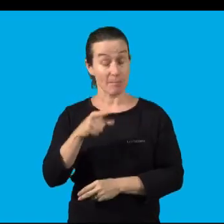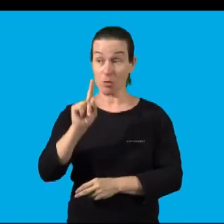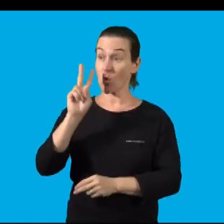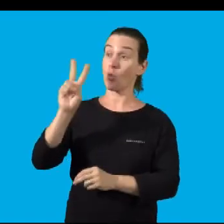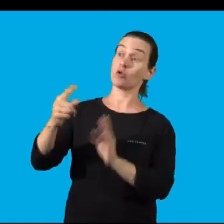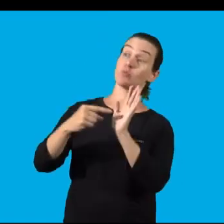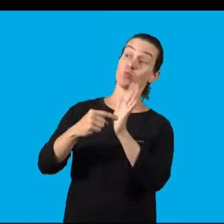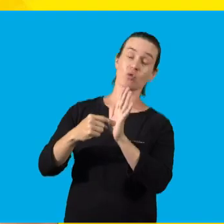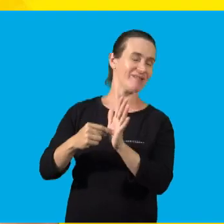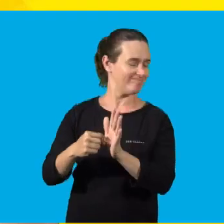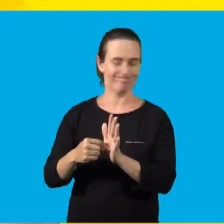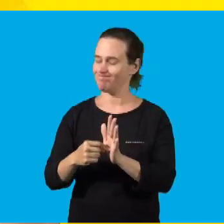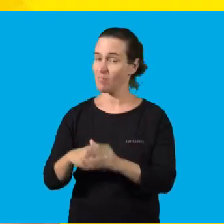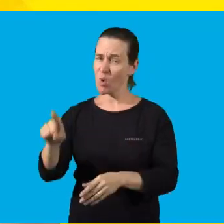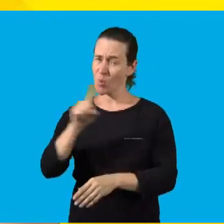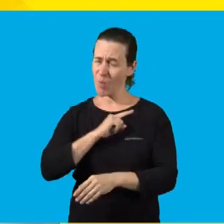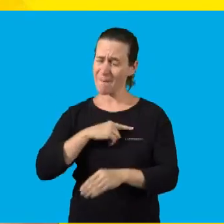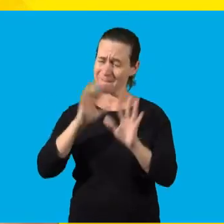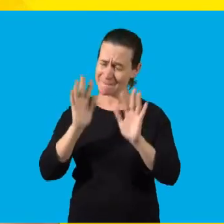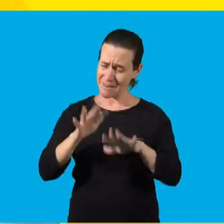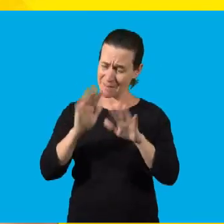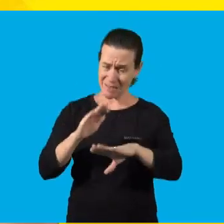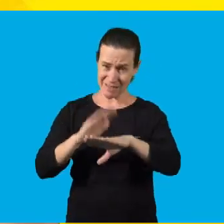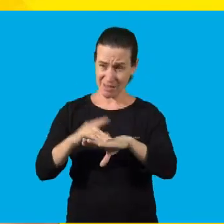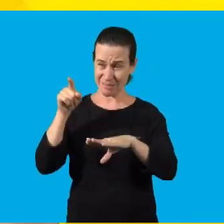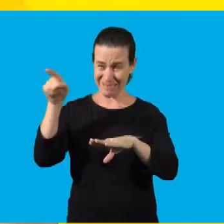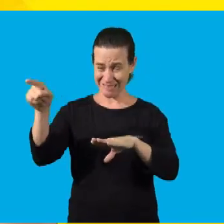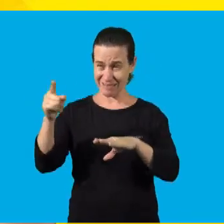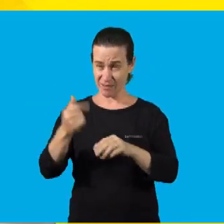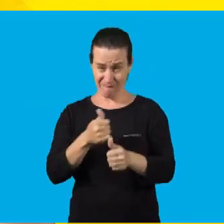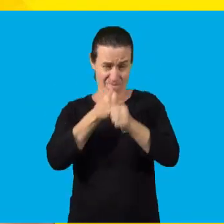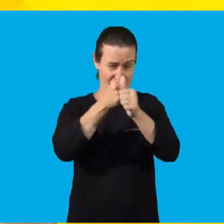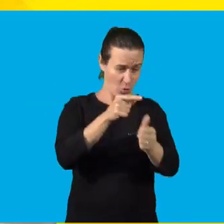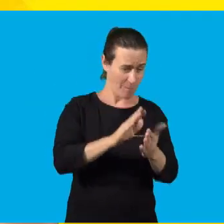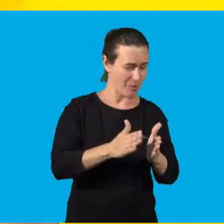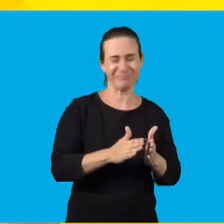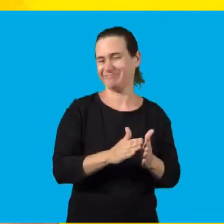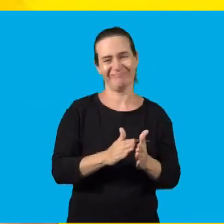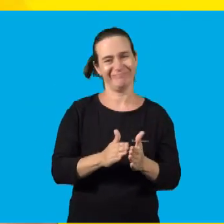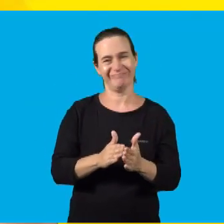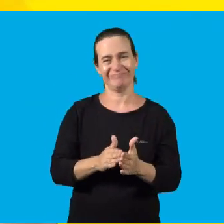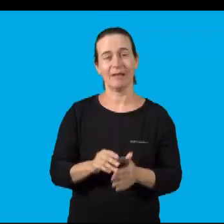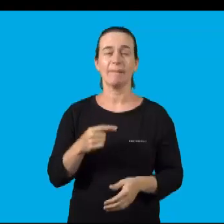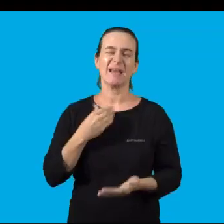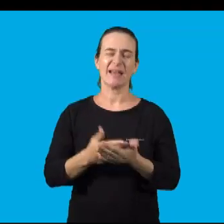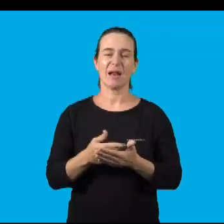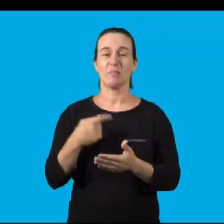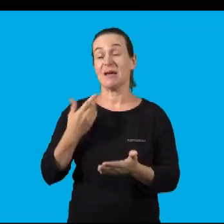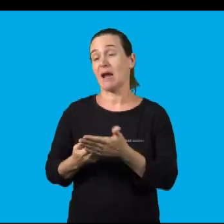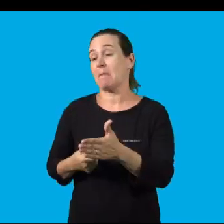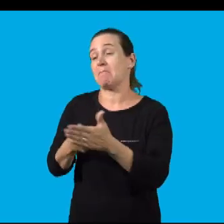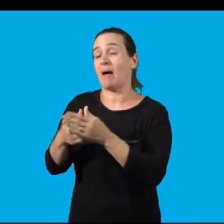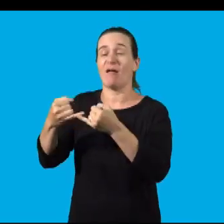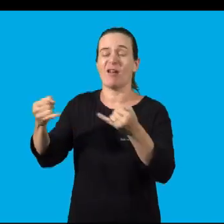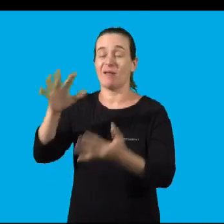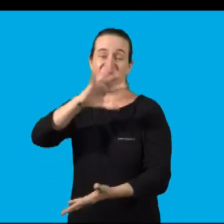watch a film adaptation of the play because it often would not be textually accurate. And secondly, do not rely on